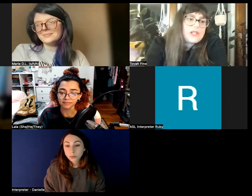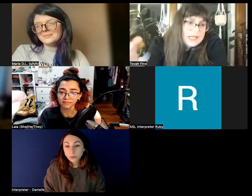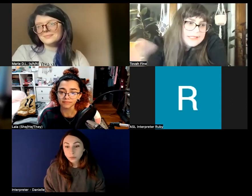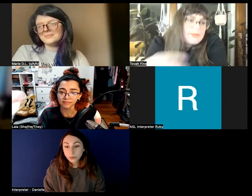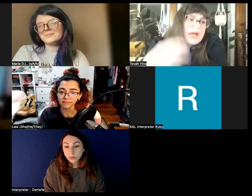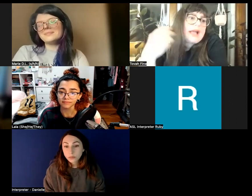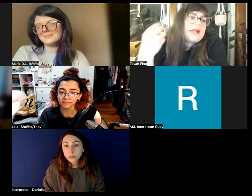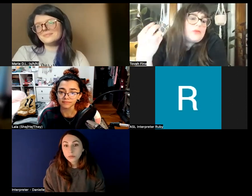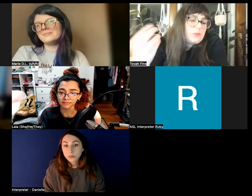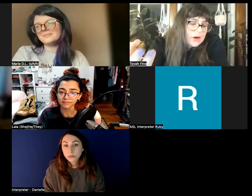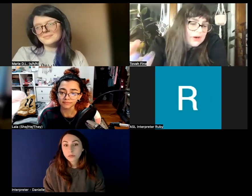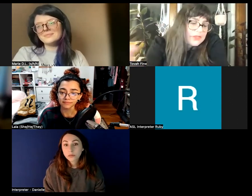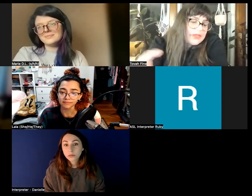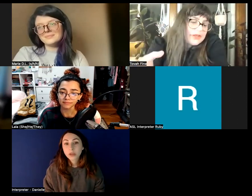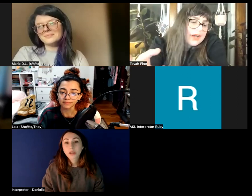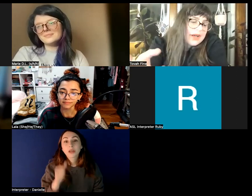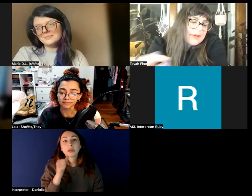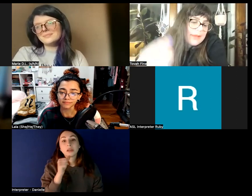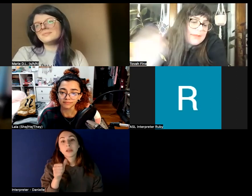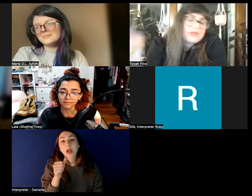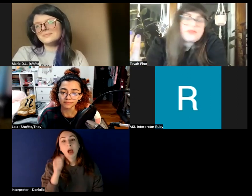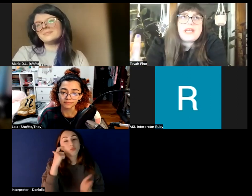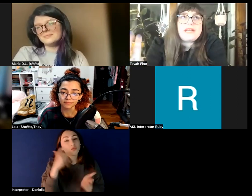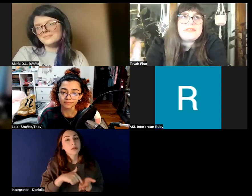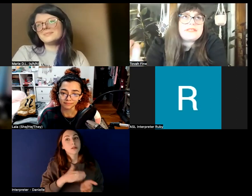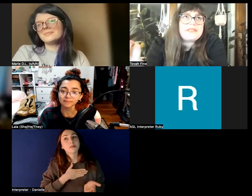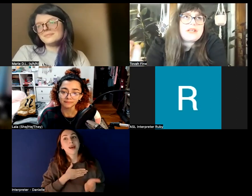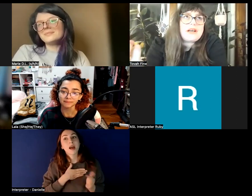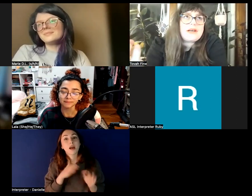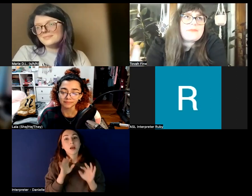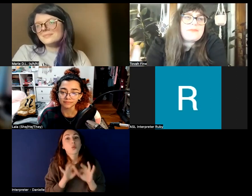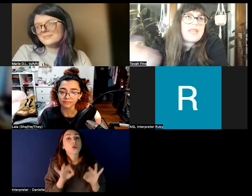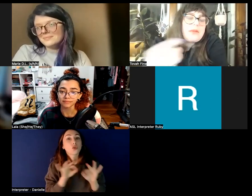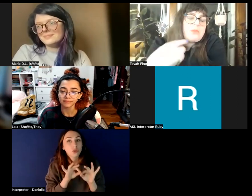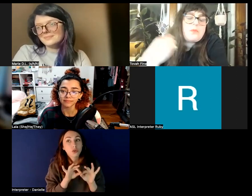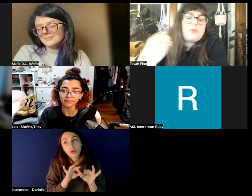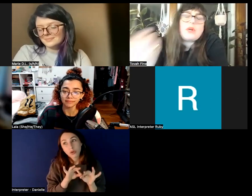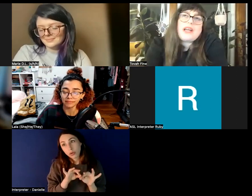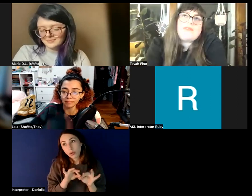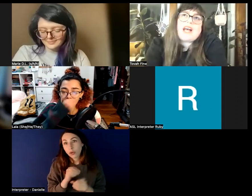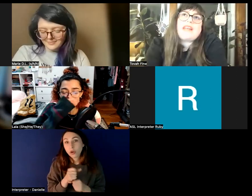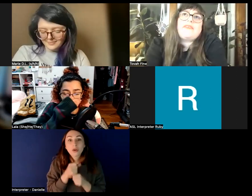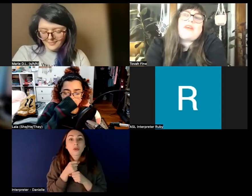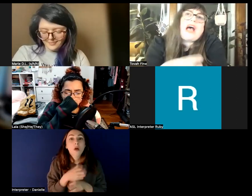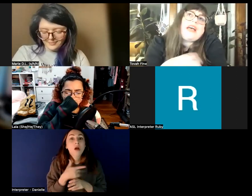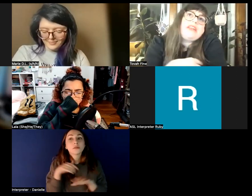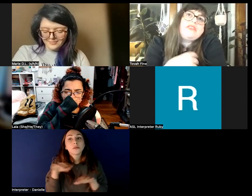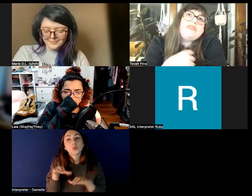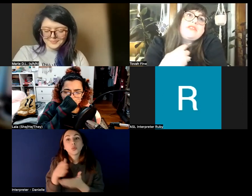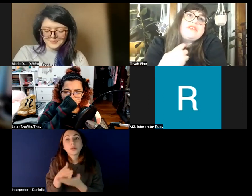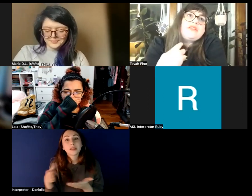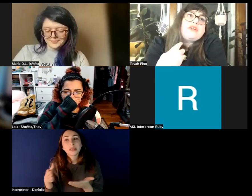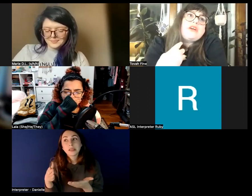Not realizing my worth made me do things that I wouldn't have done if I